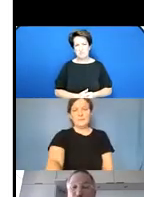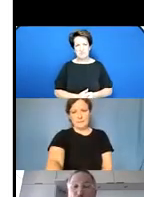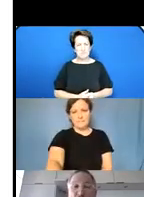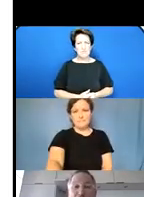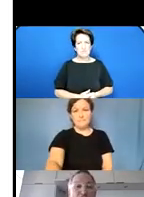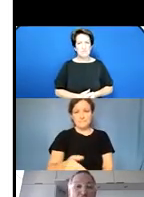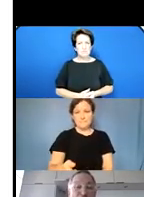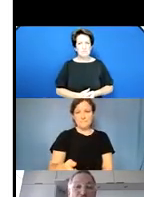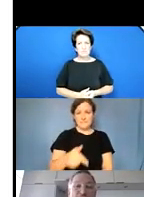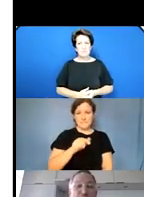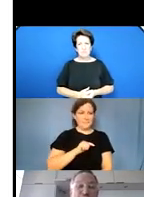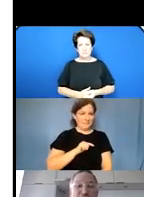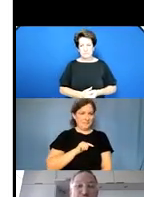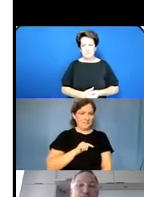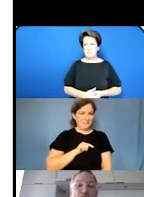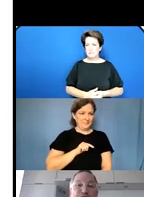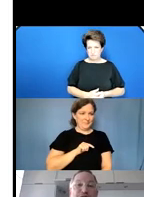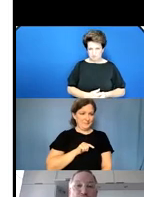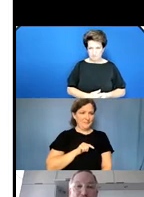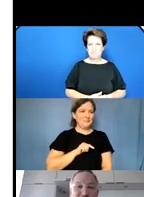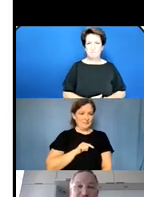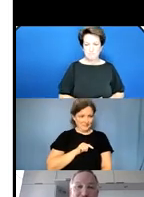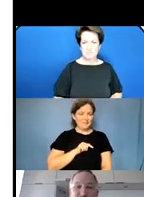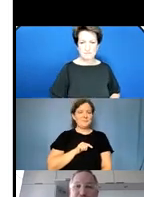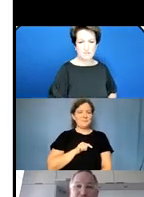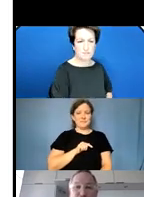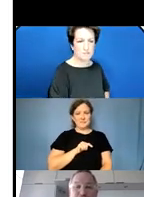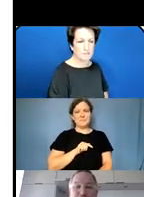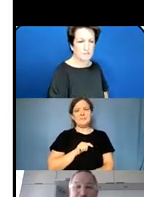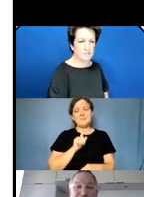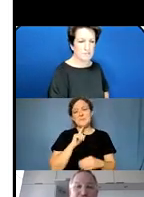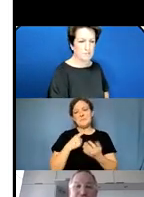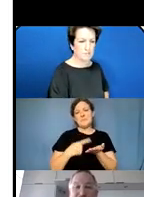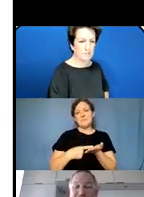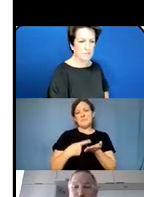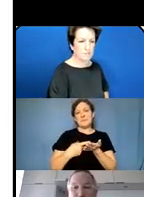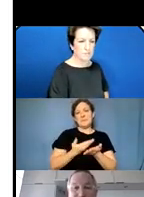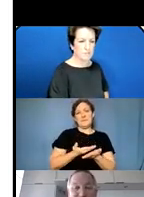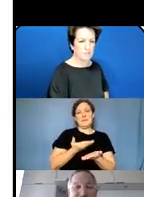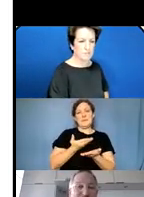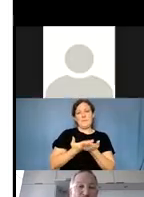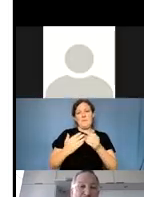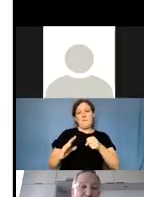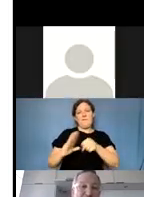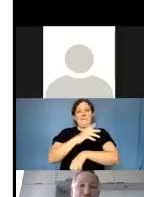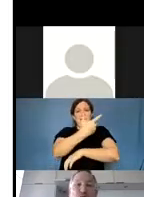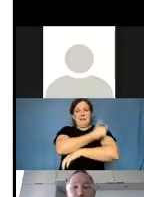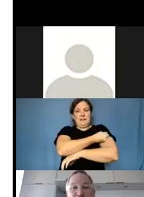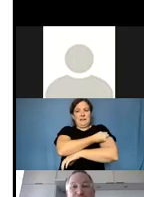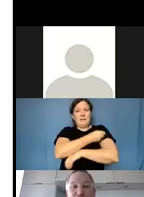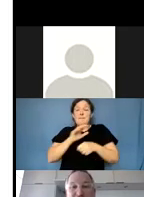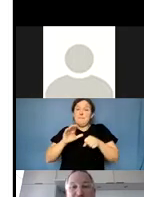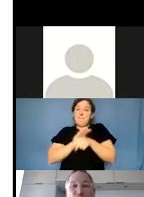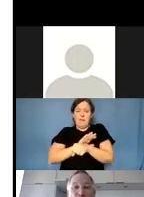Okay, so because we're talking about proving full vaccination, so your full vaccination status in order to access these spaces, it's important